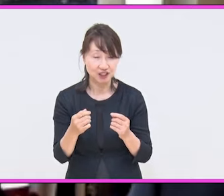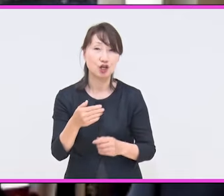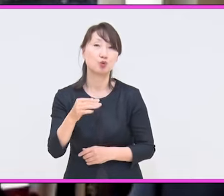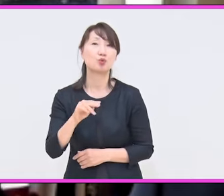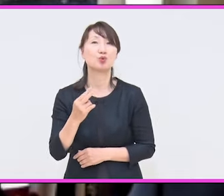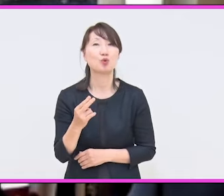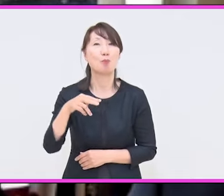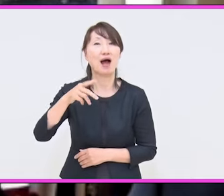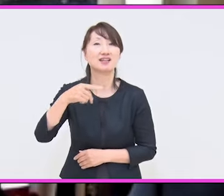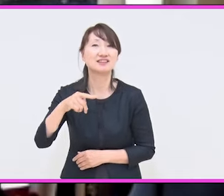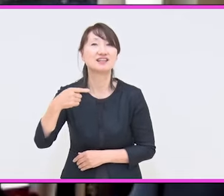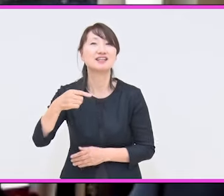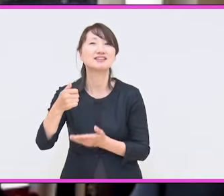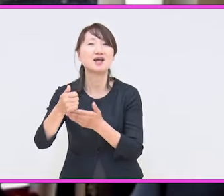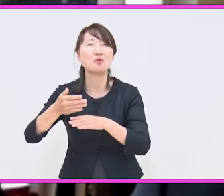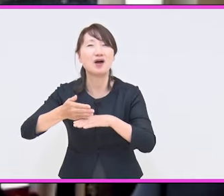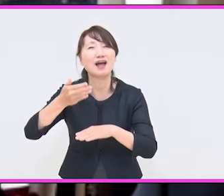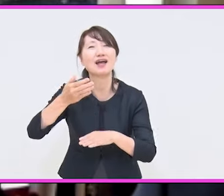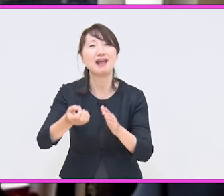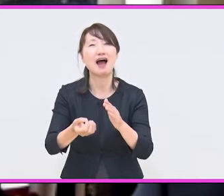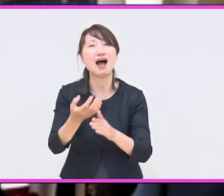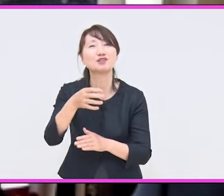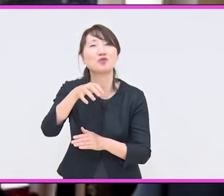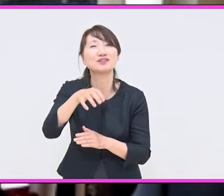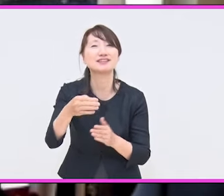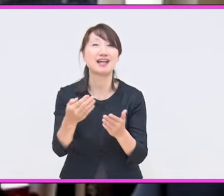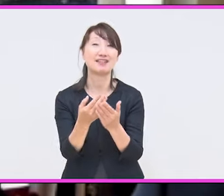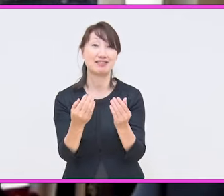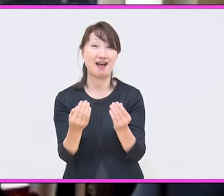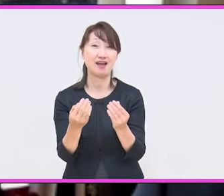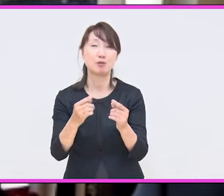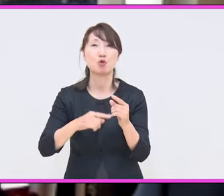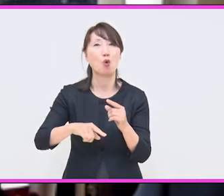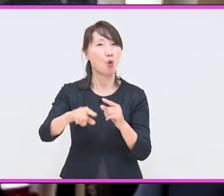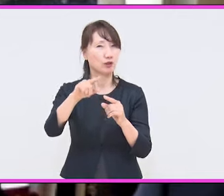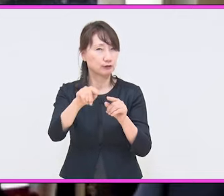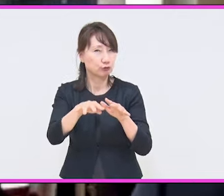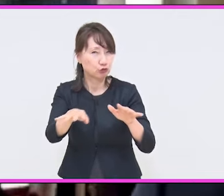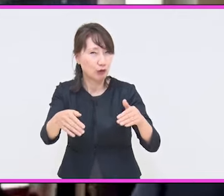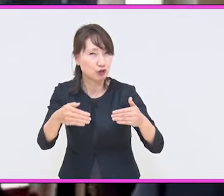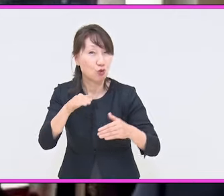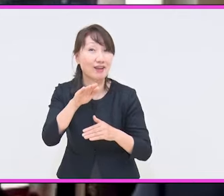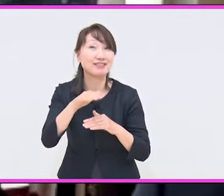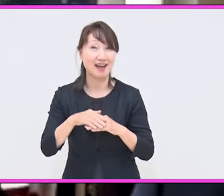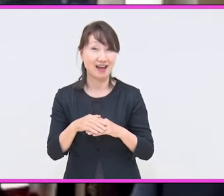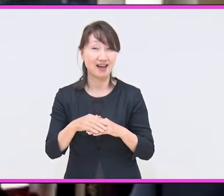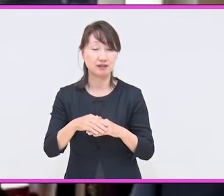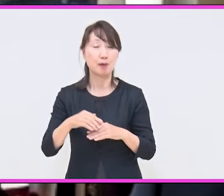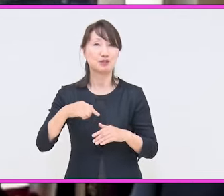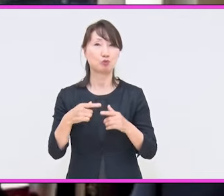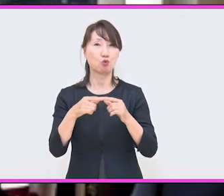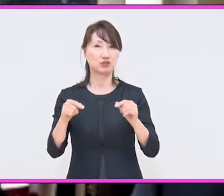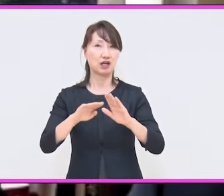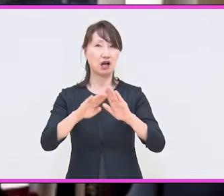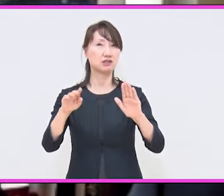Gutmann. But we still needed to reach a wider audience, and having a home games was a